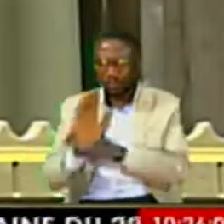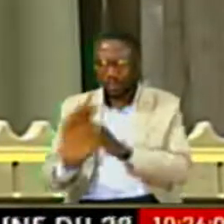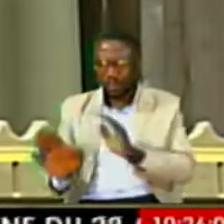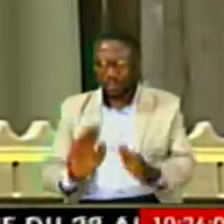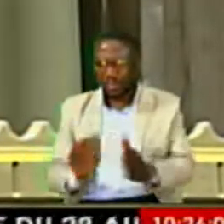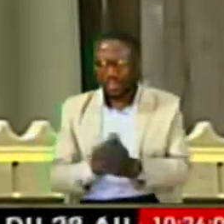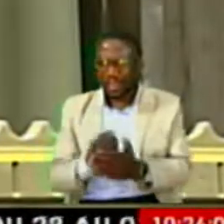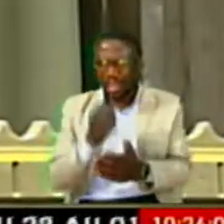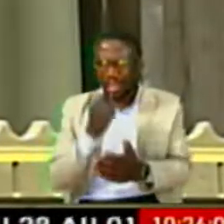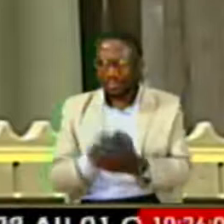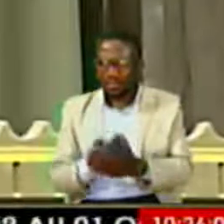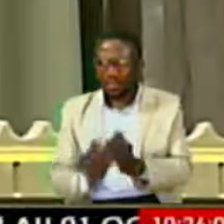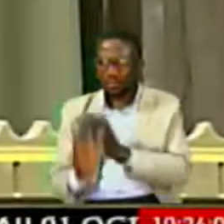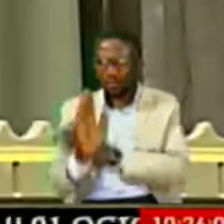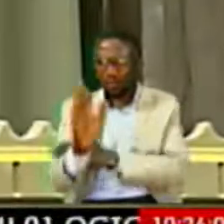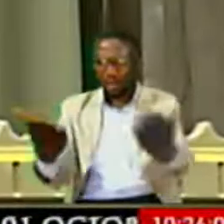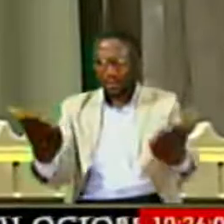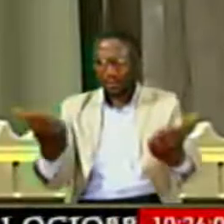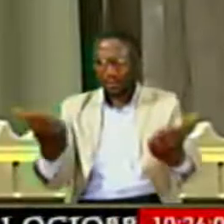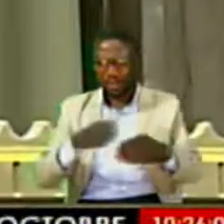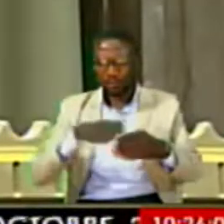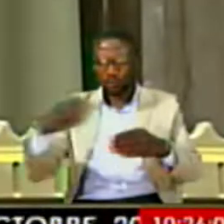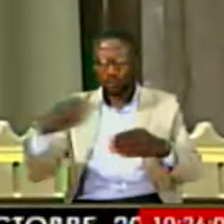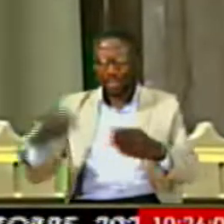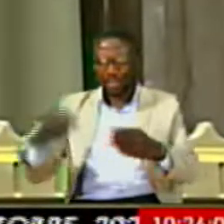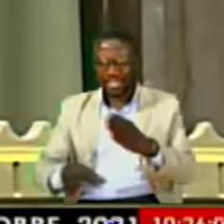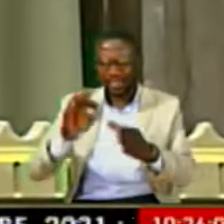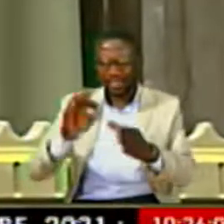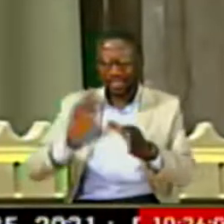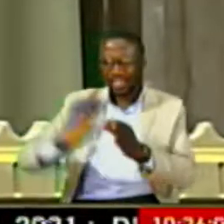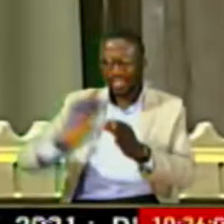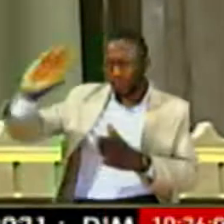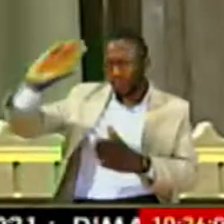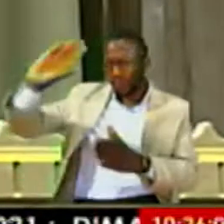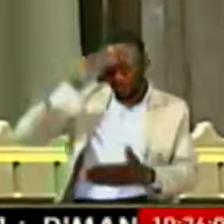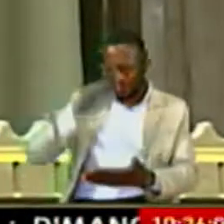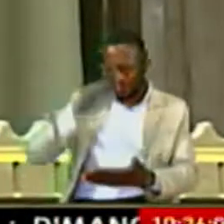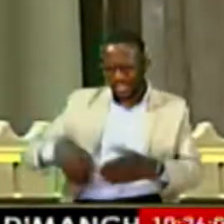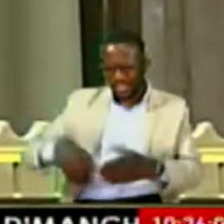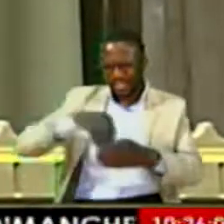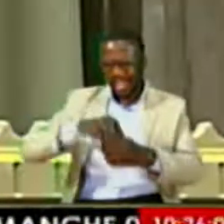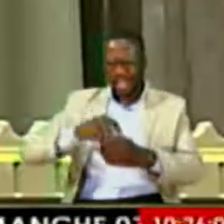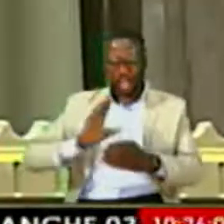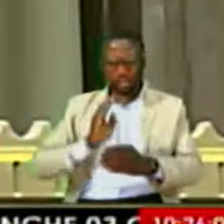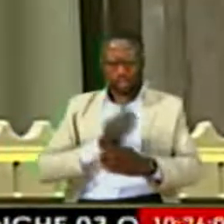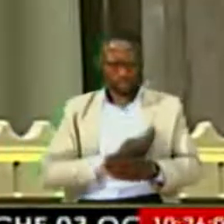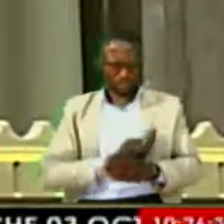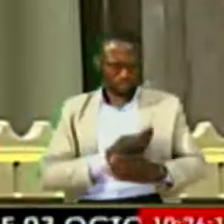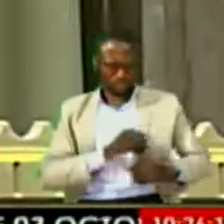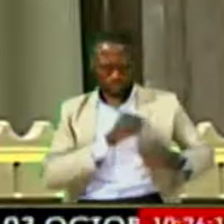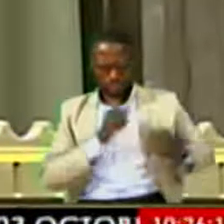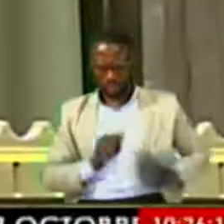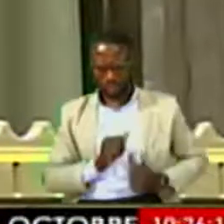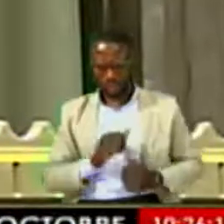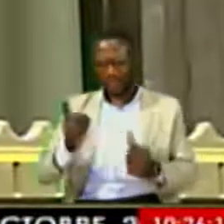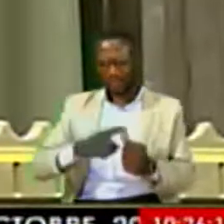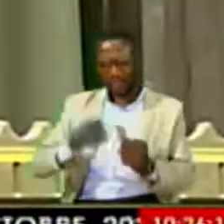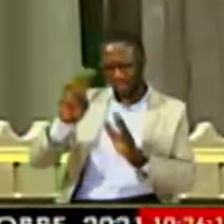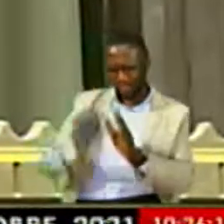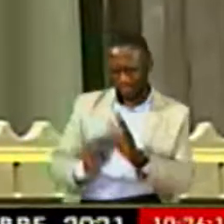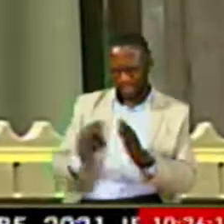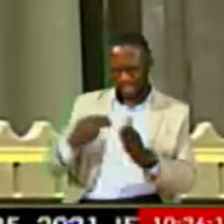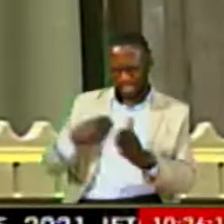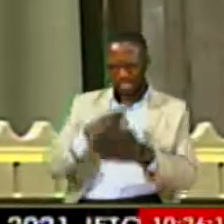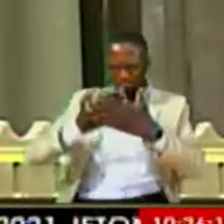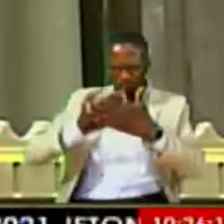fils dans nos cœurs. God has sent forth the spirit of his son into your heart. D'abord, first, nous devons naître de